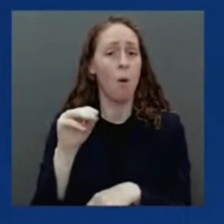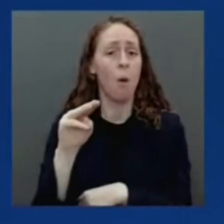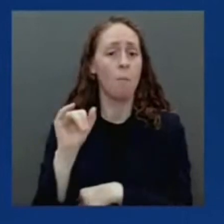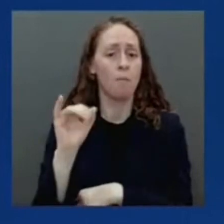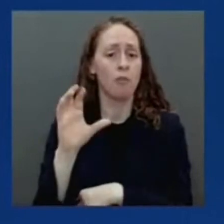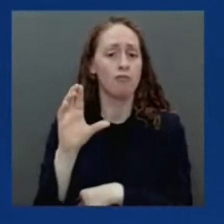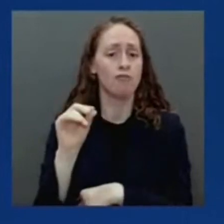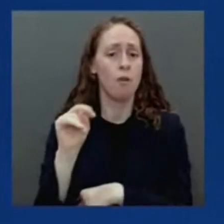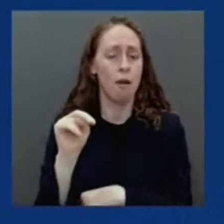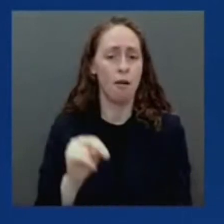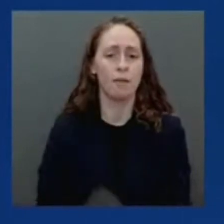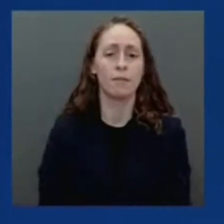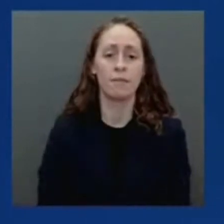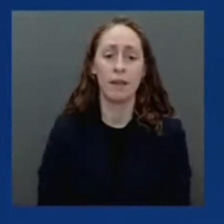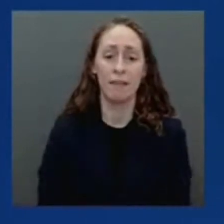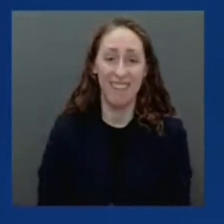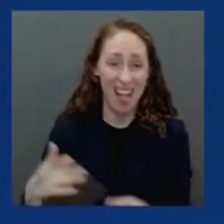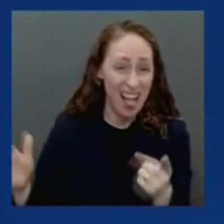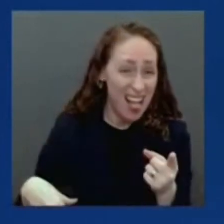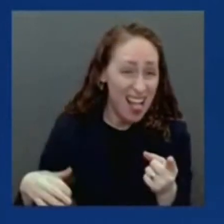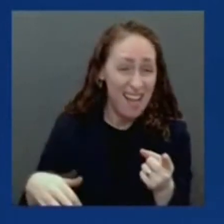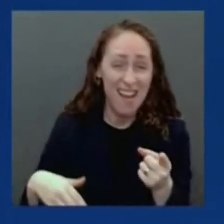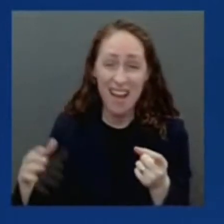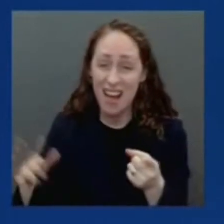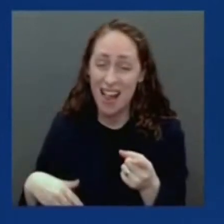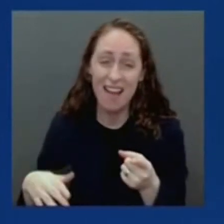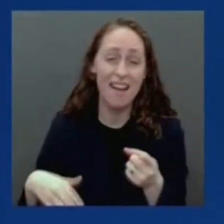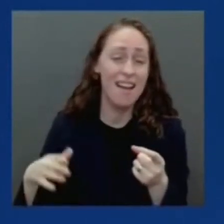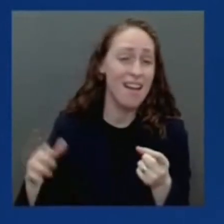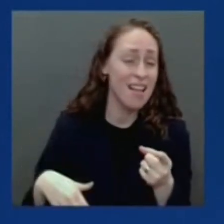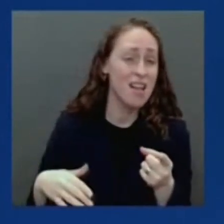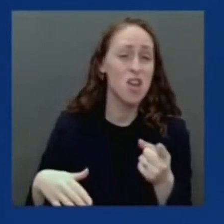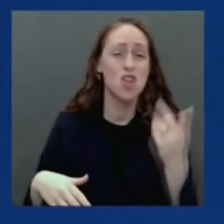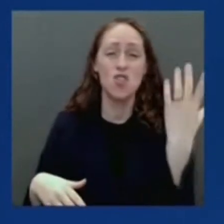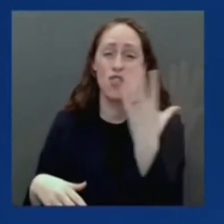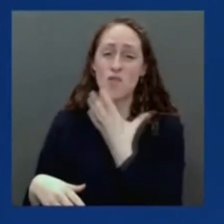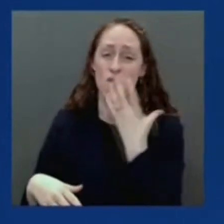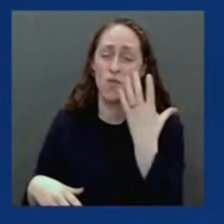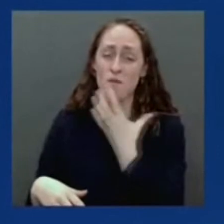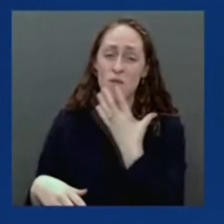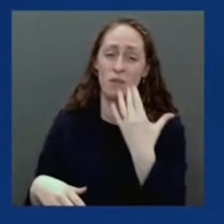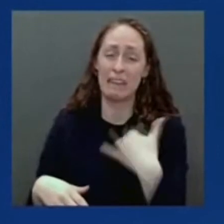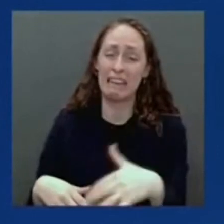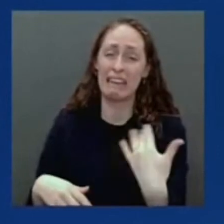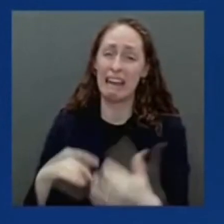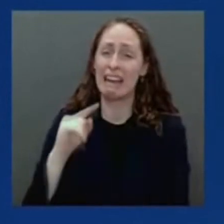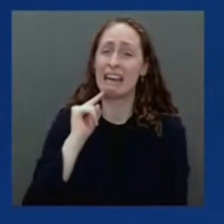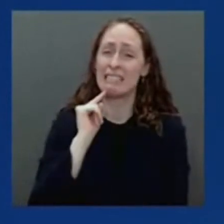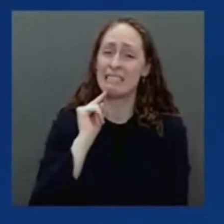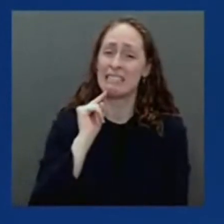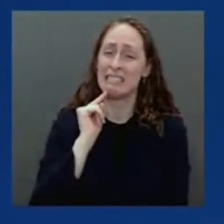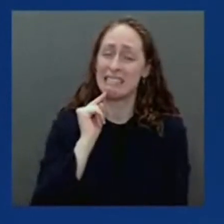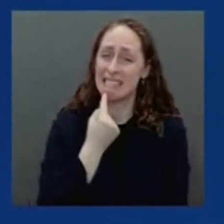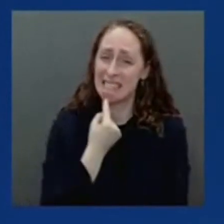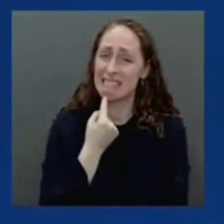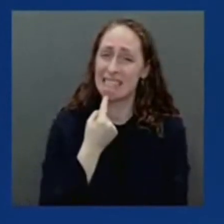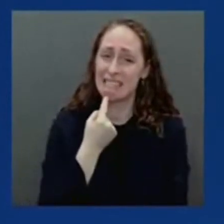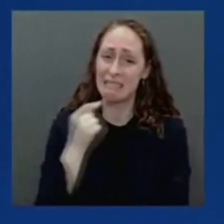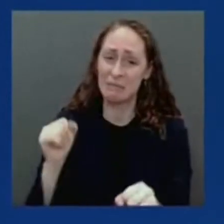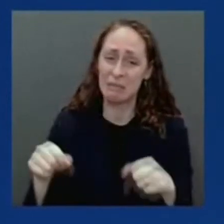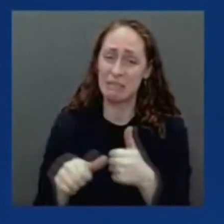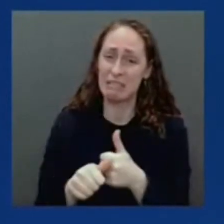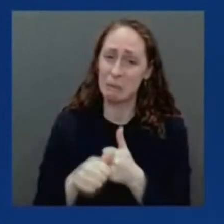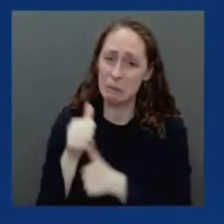severe disease and death, and you should get vaccinated and boosted if you are eligible. Thank you. I'll now turn it over to